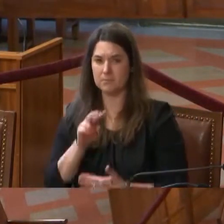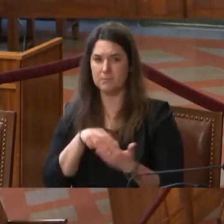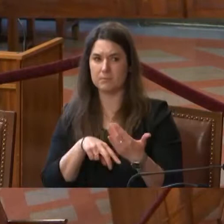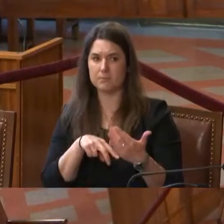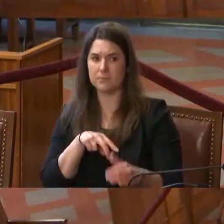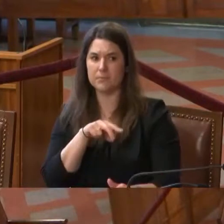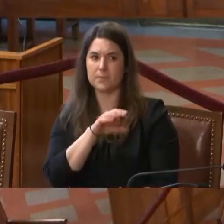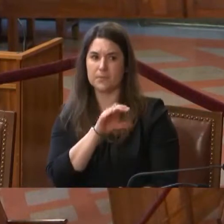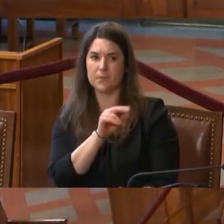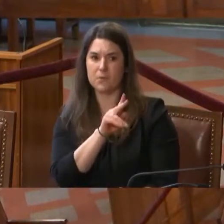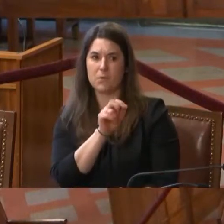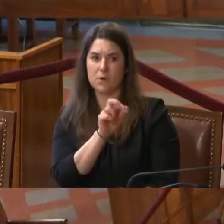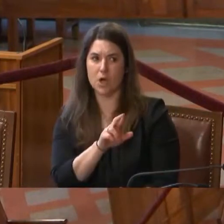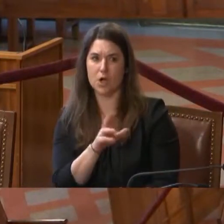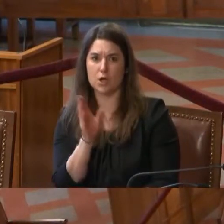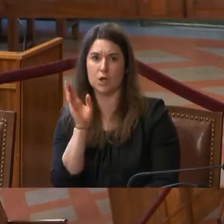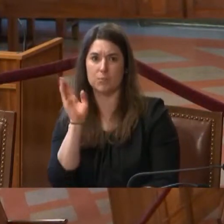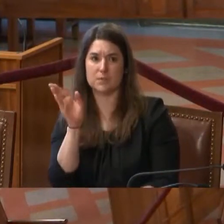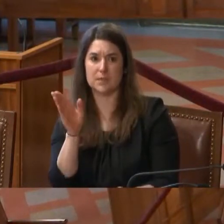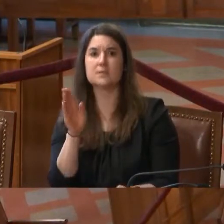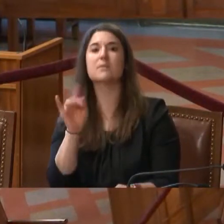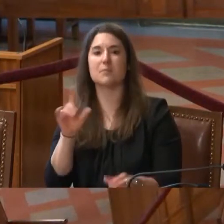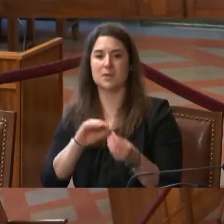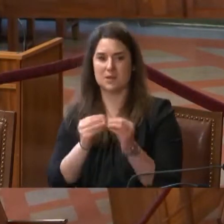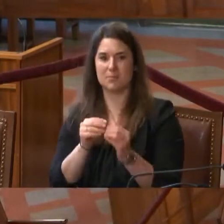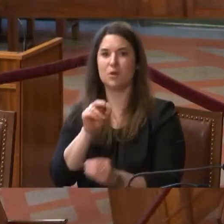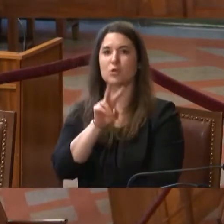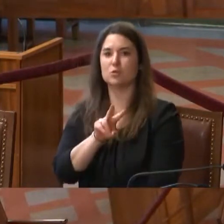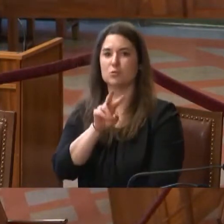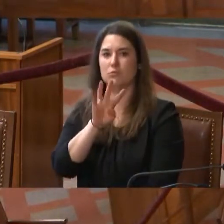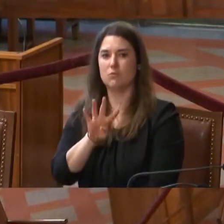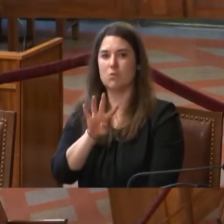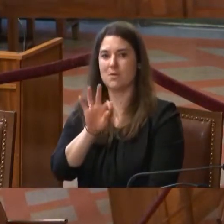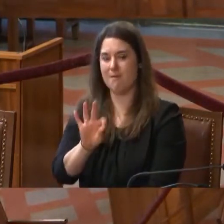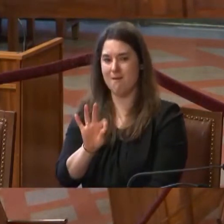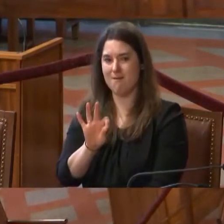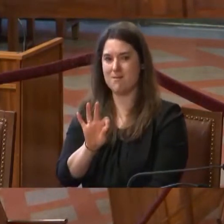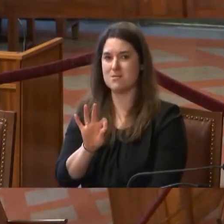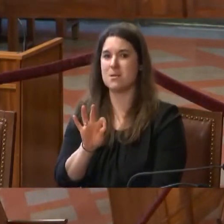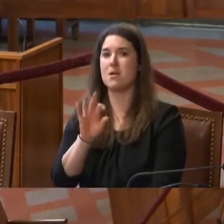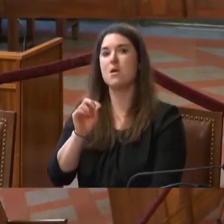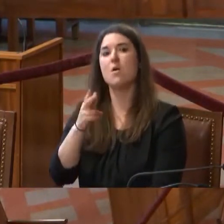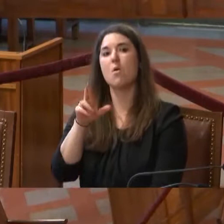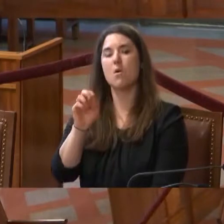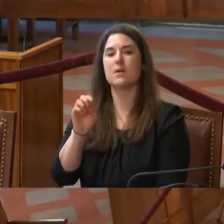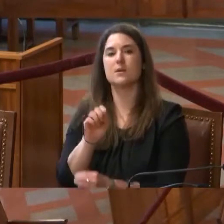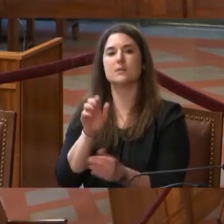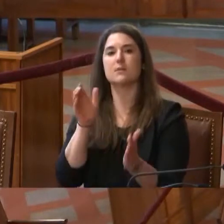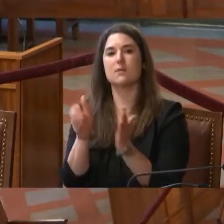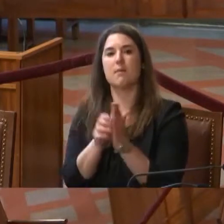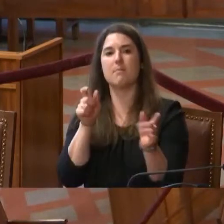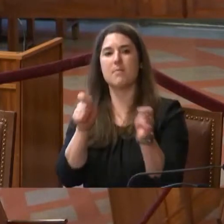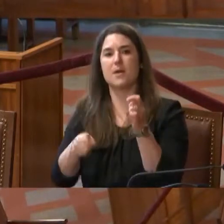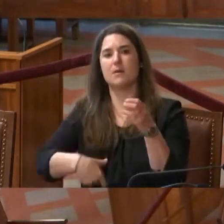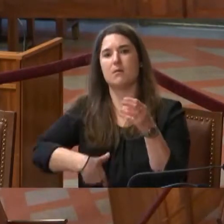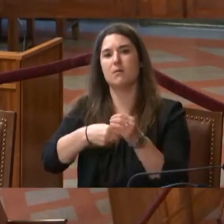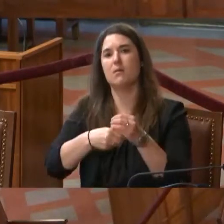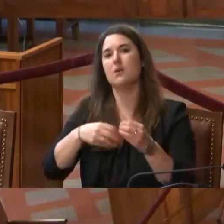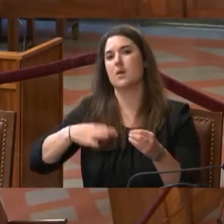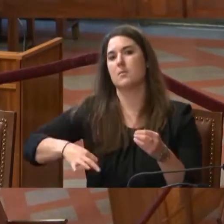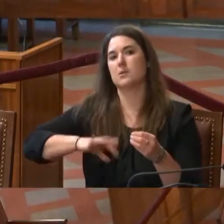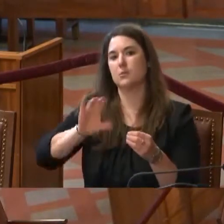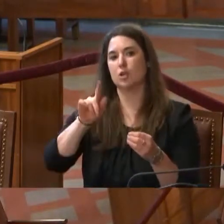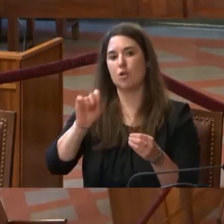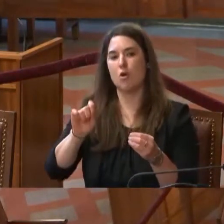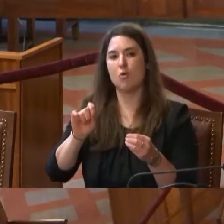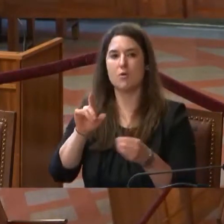Councilman O'Connor presents Bill Number 249, Ordinance Amending and Supplementing the Pittsburgh Code of